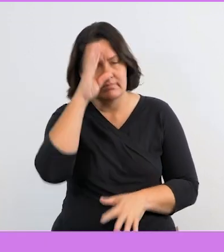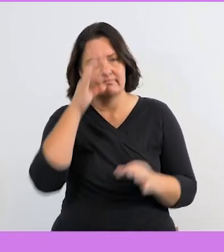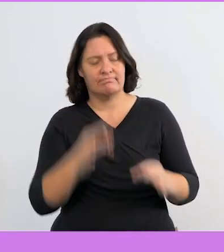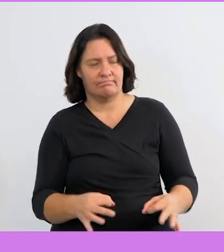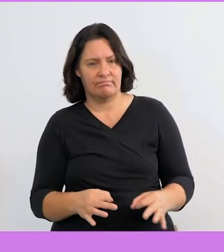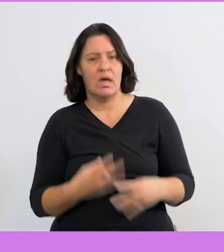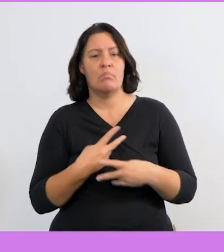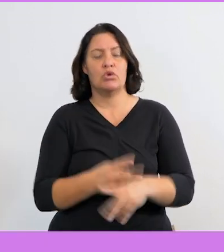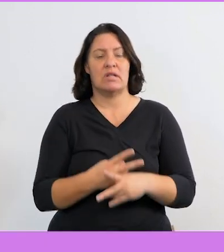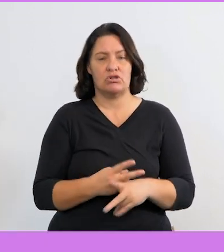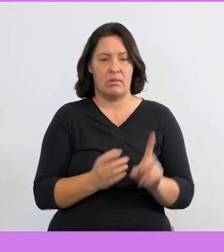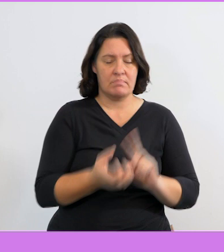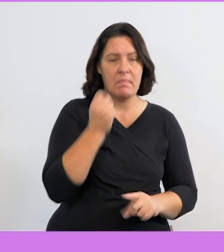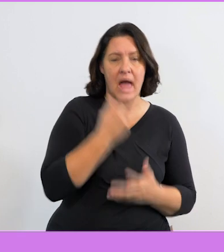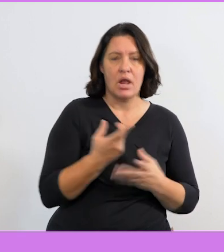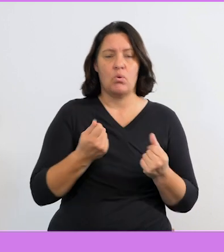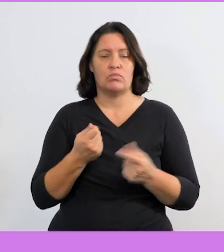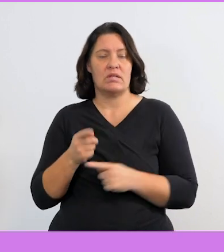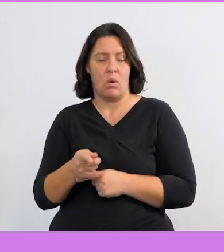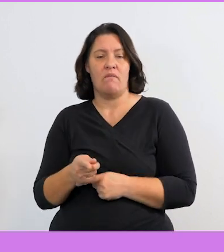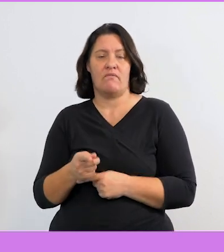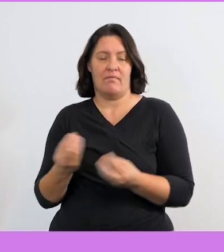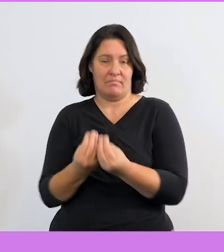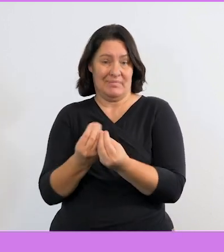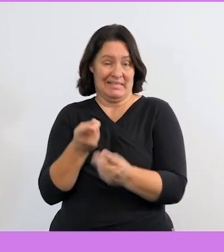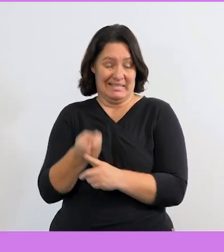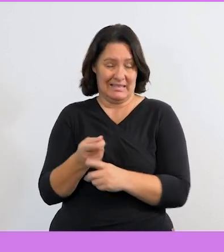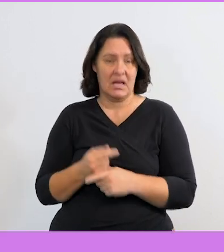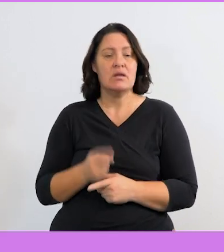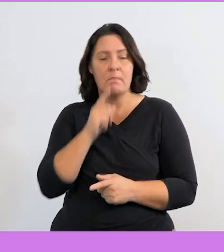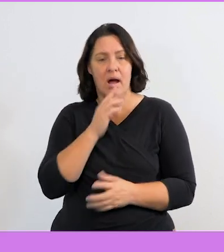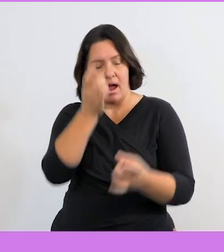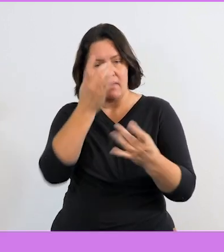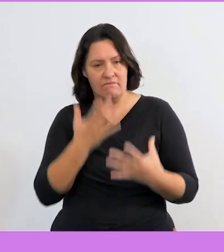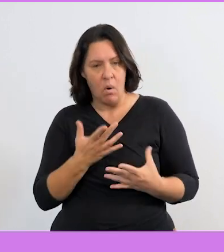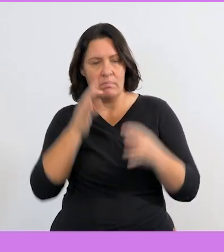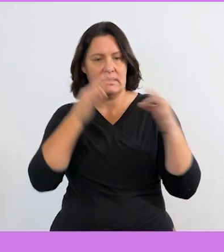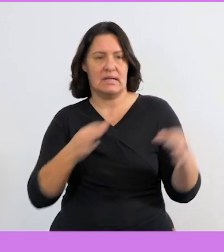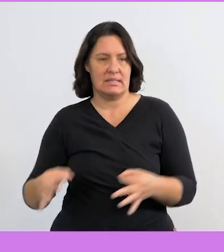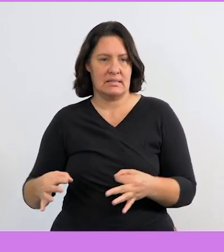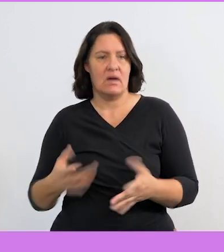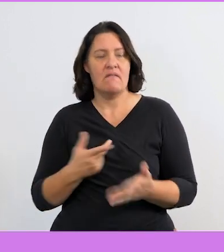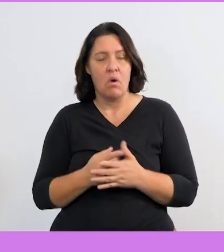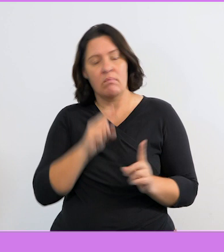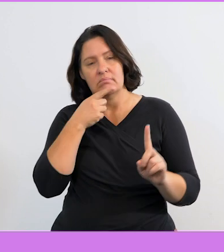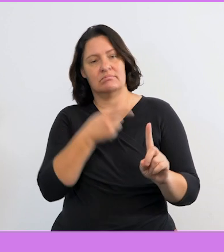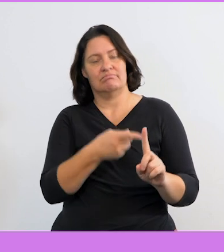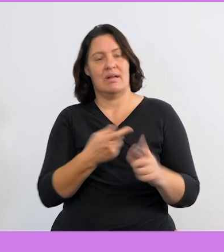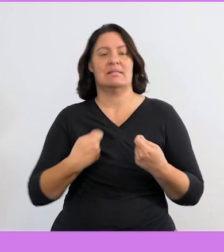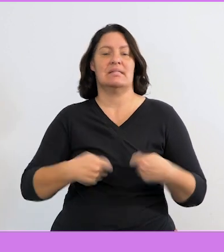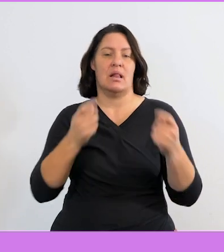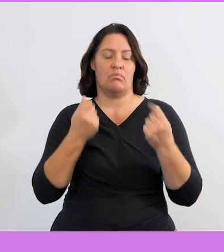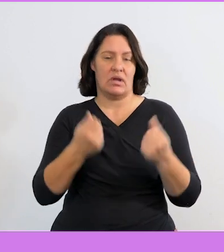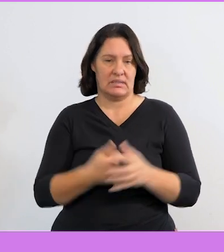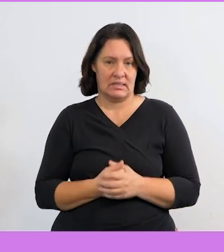the cost of production and the cost price of an item, and then you will make an informed decision regarding an appropriate selling